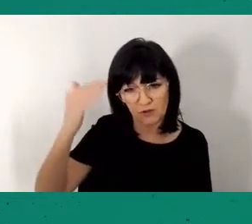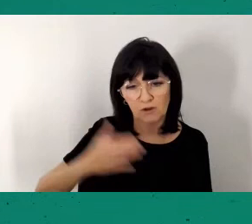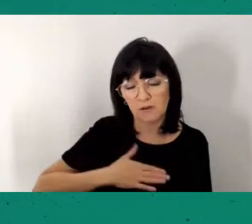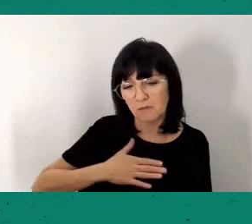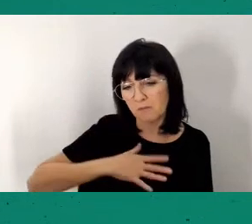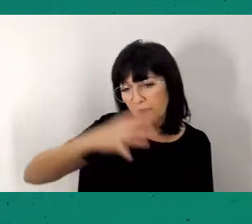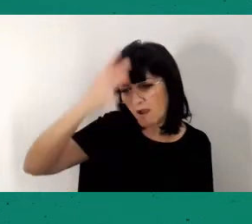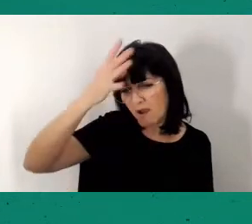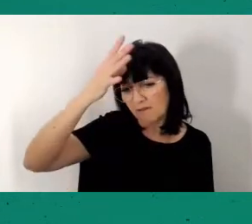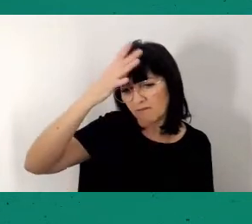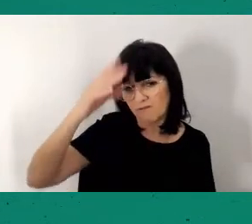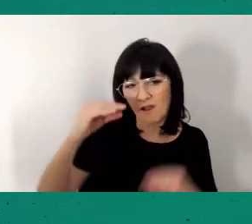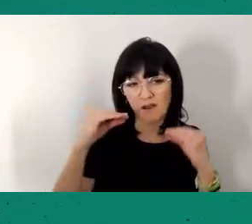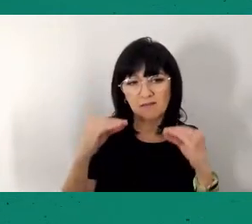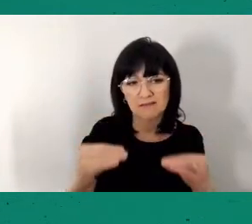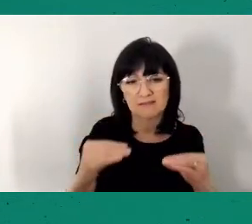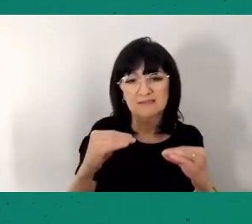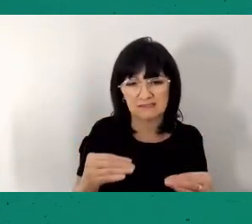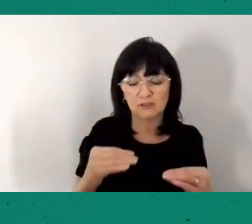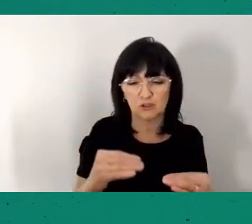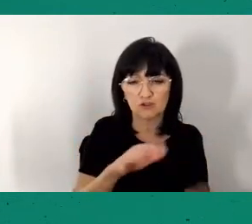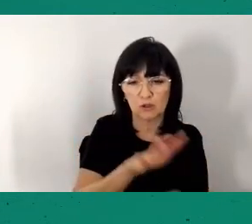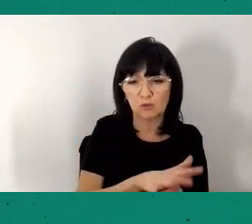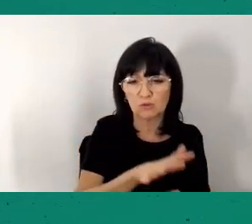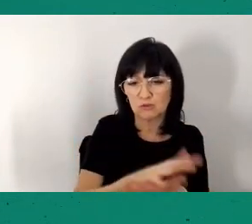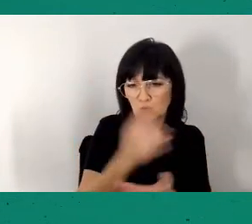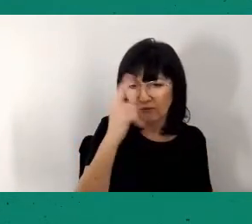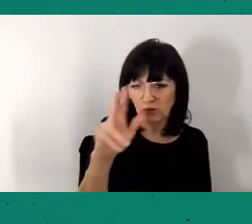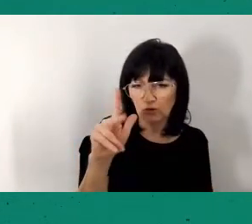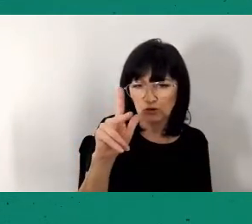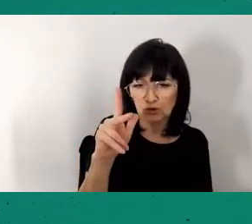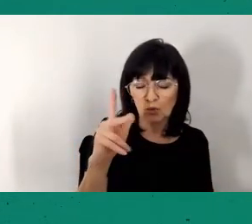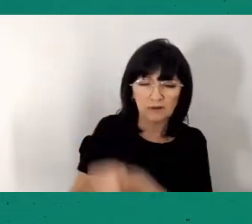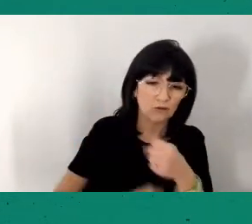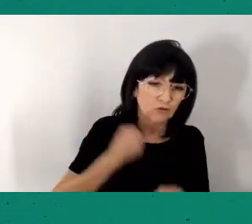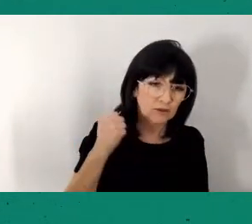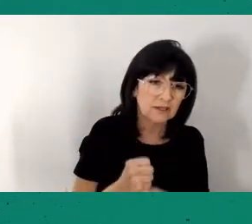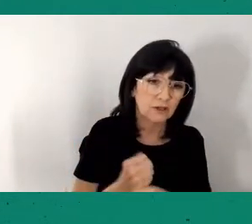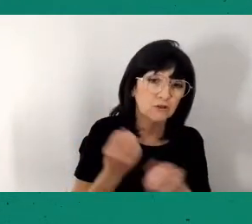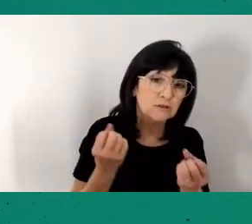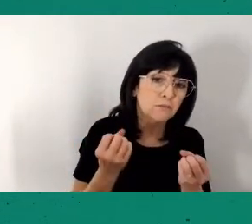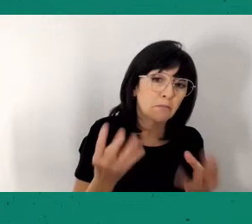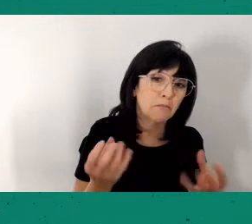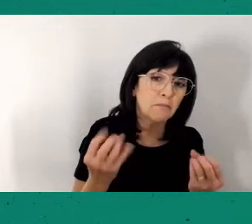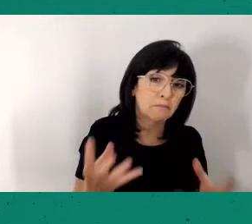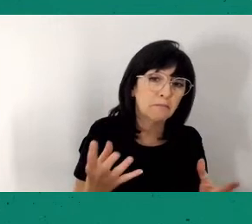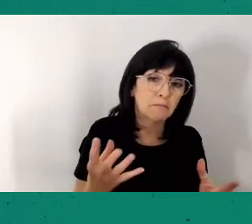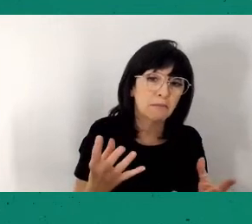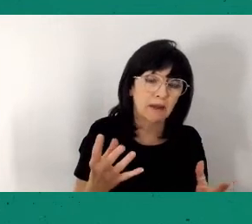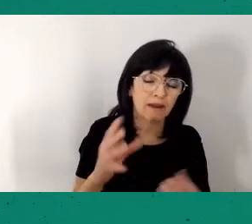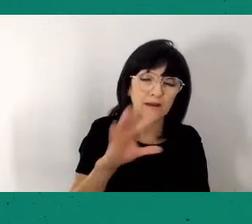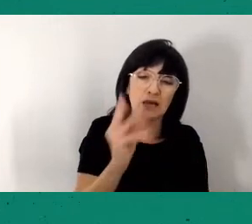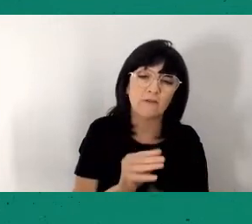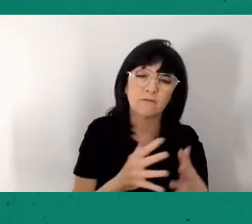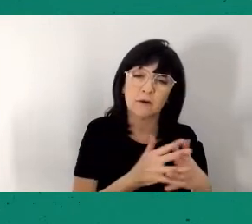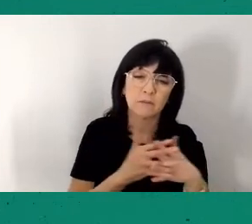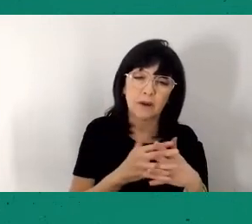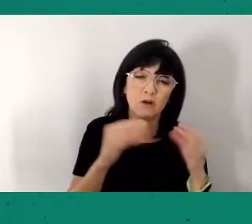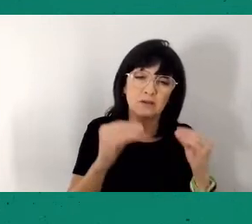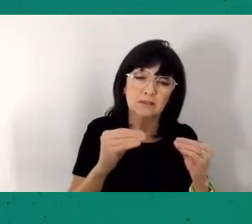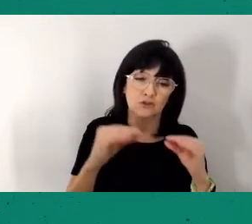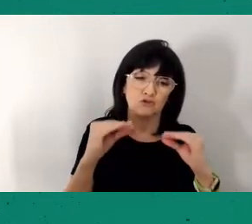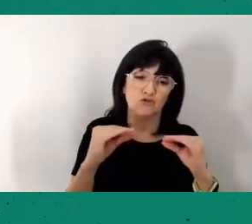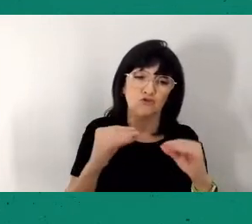for 23 years. And many of the African-American teachers who taught at their